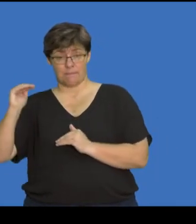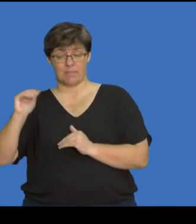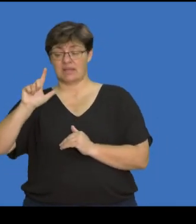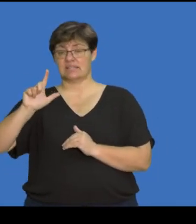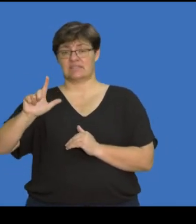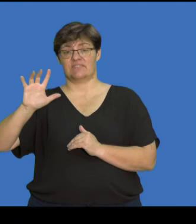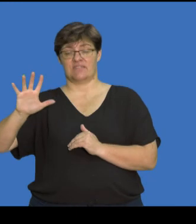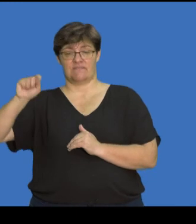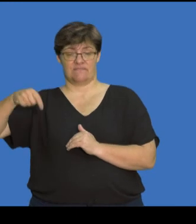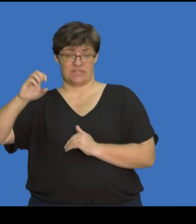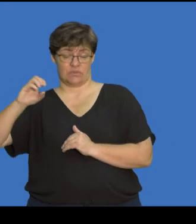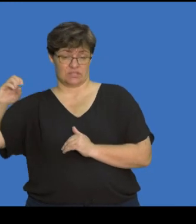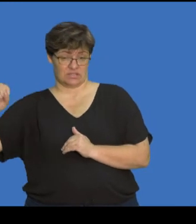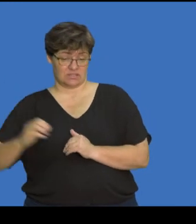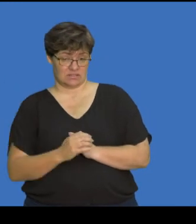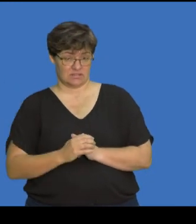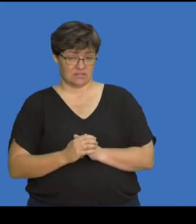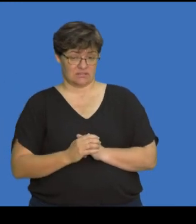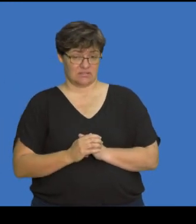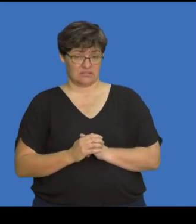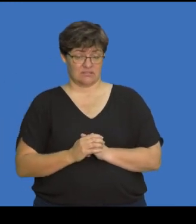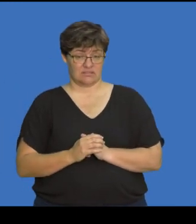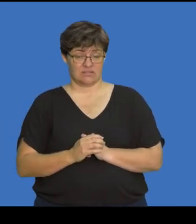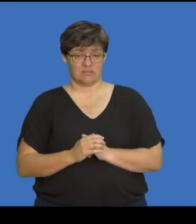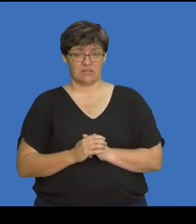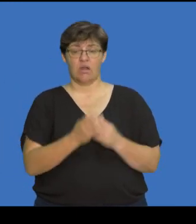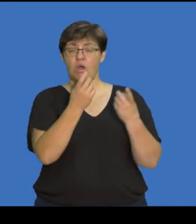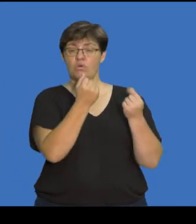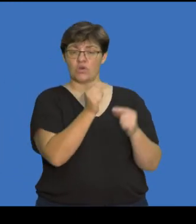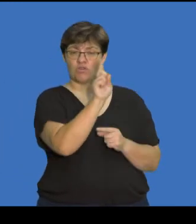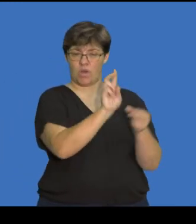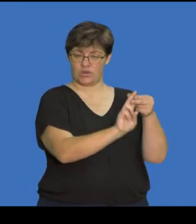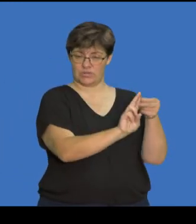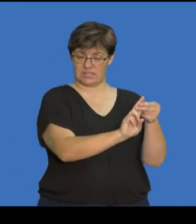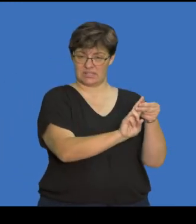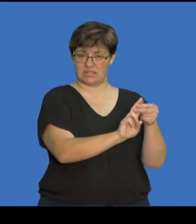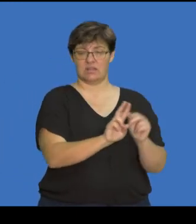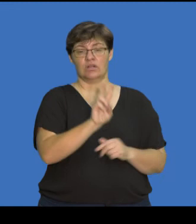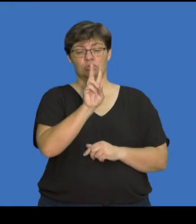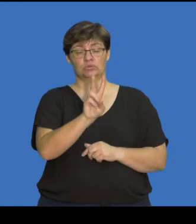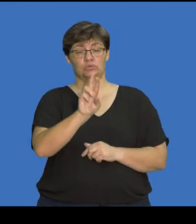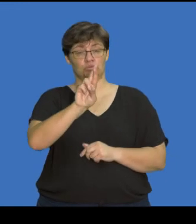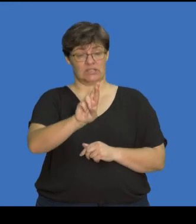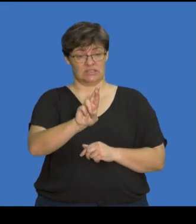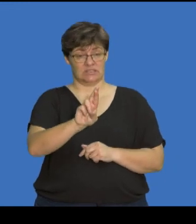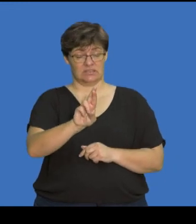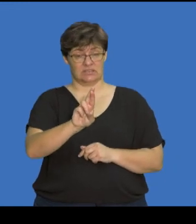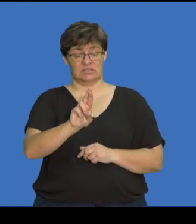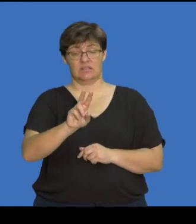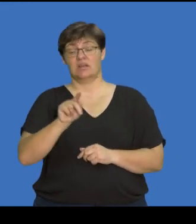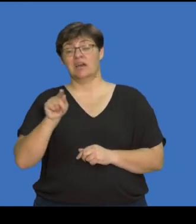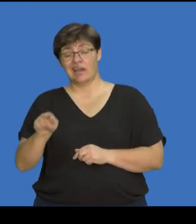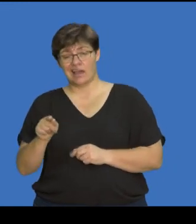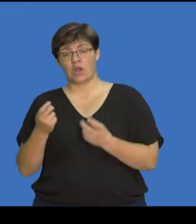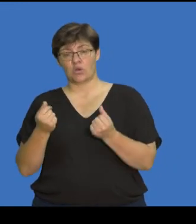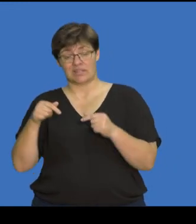75,000, right? Your cost per unit was 2 Rand, and your cost per unit